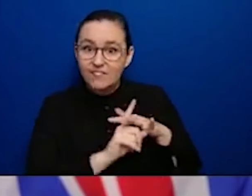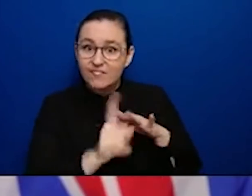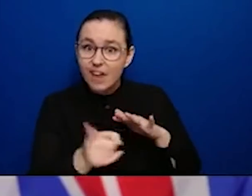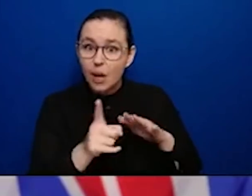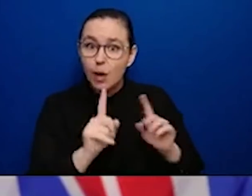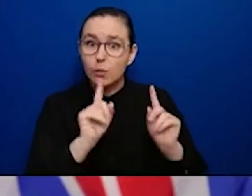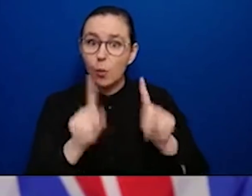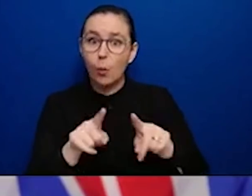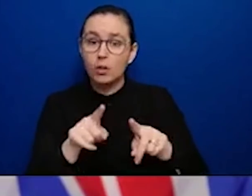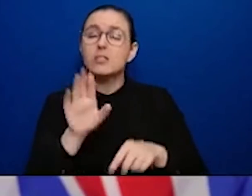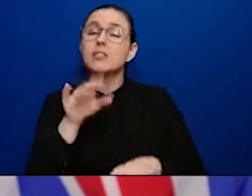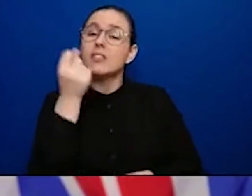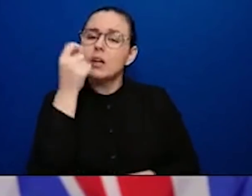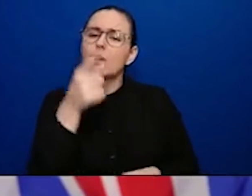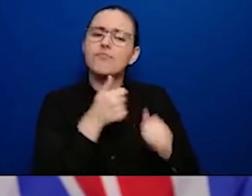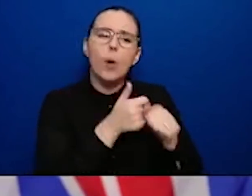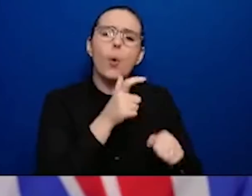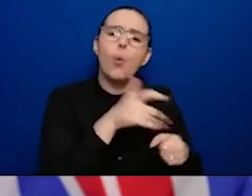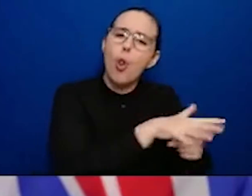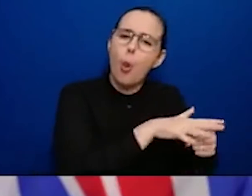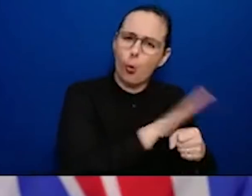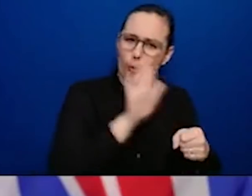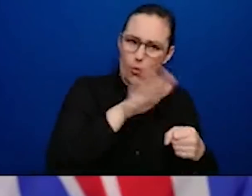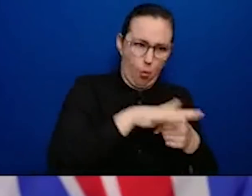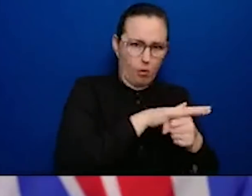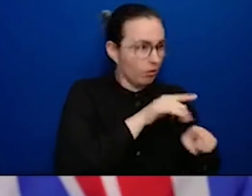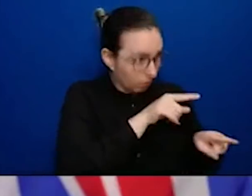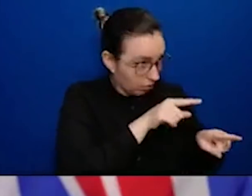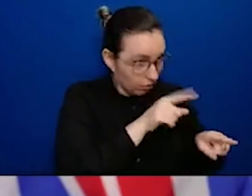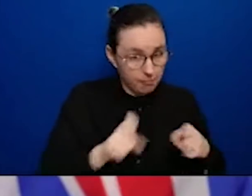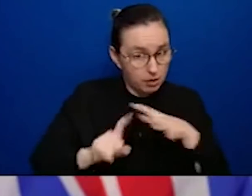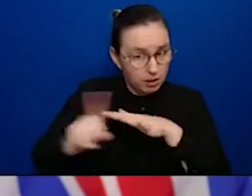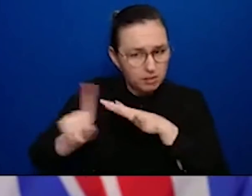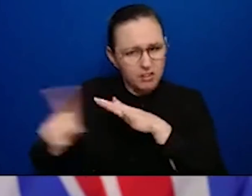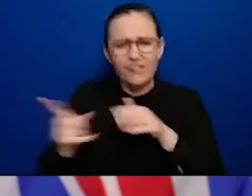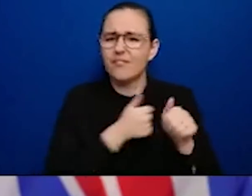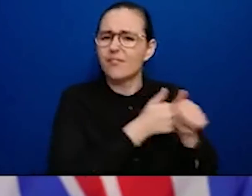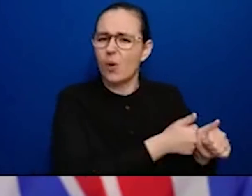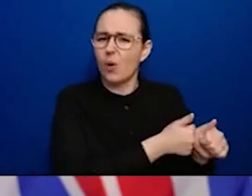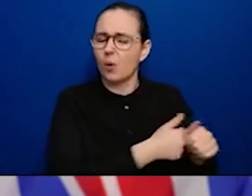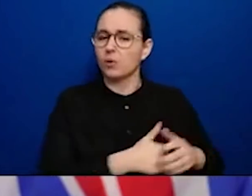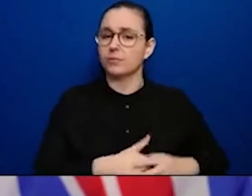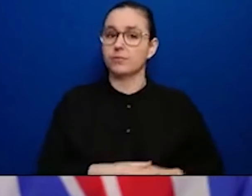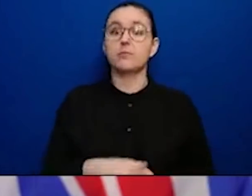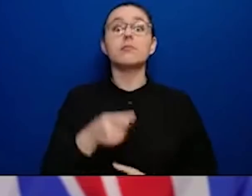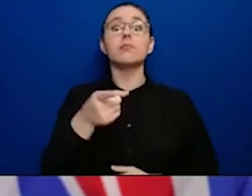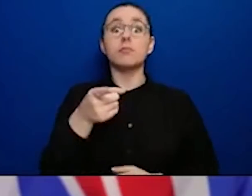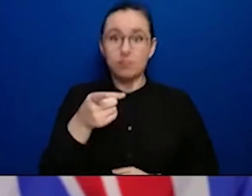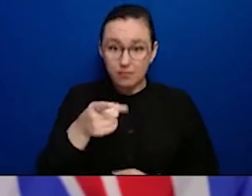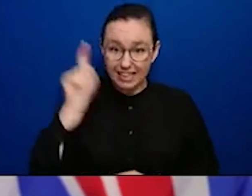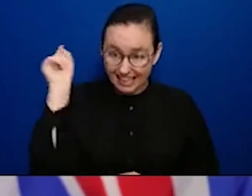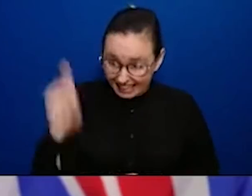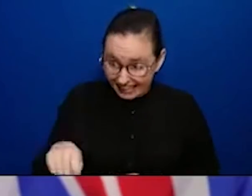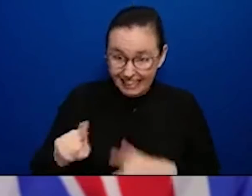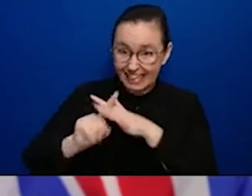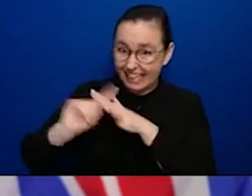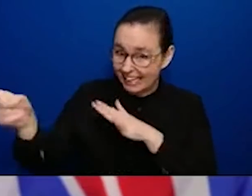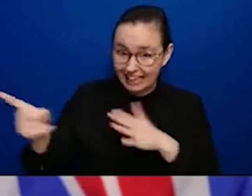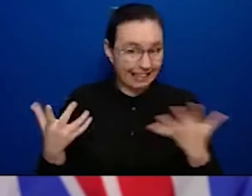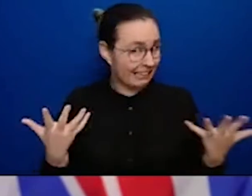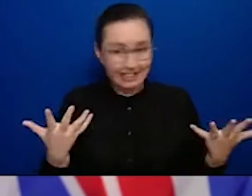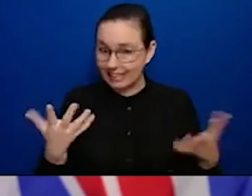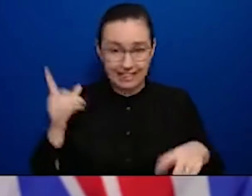officials, the experts on the ground. And call 911 to report your location immediately if on evacuation order and you